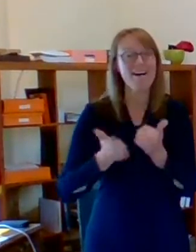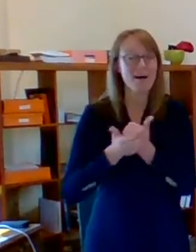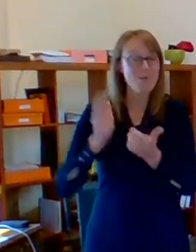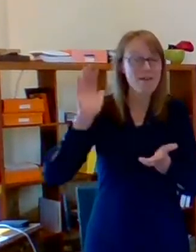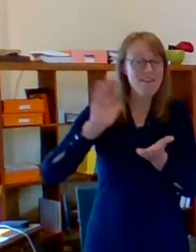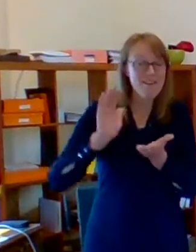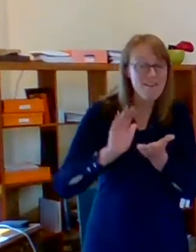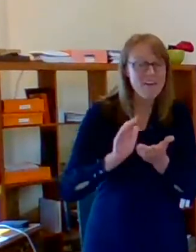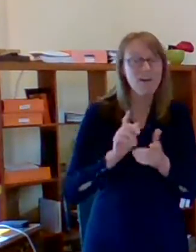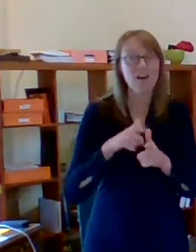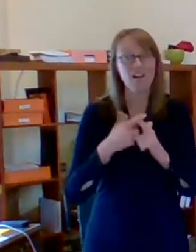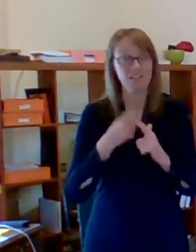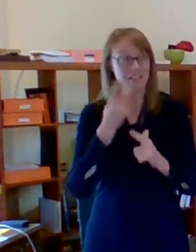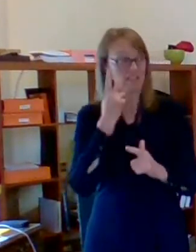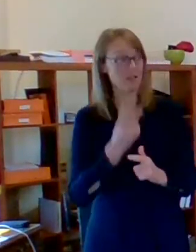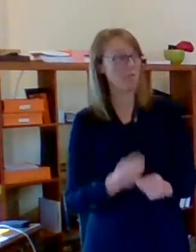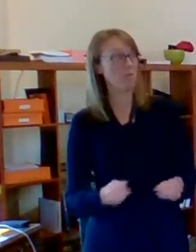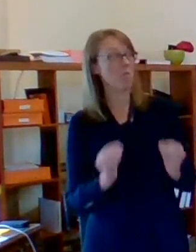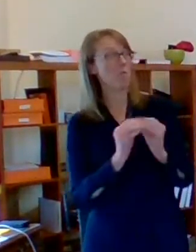hospitals is